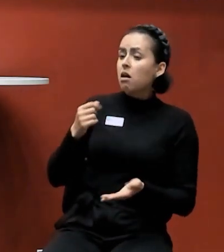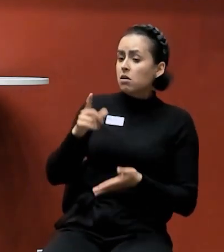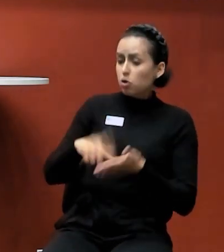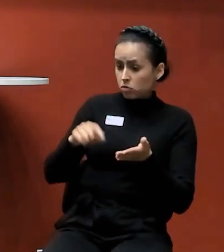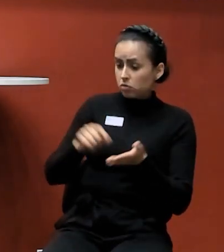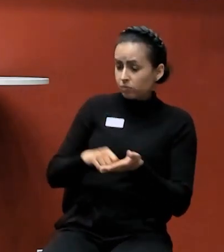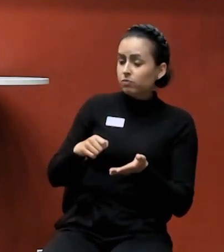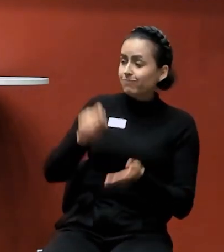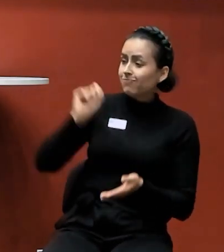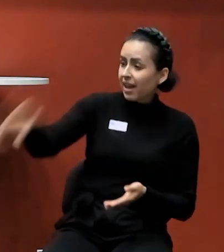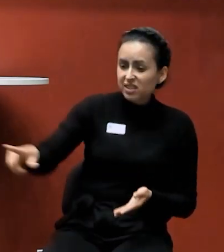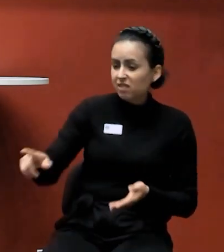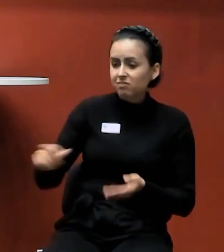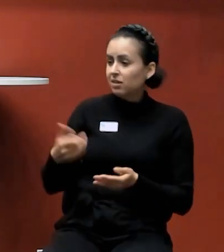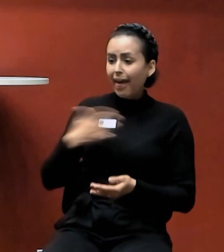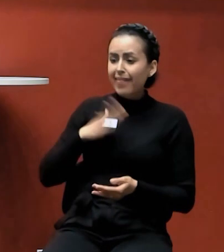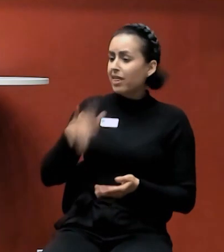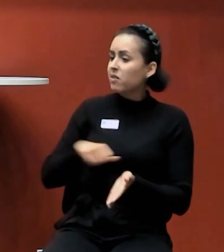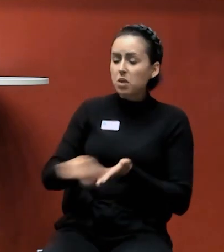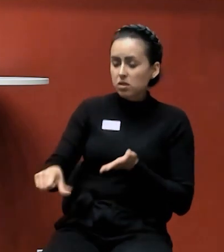to pay for the show. They don't come.